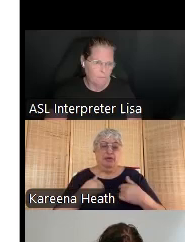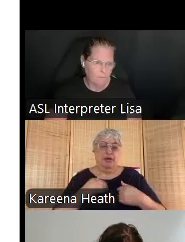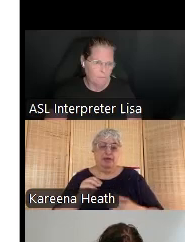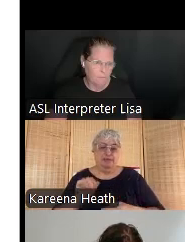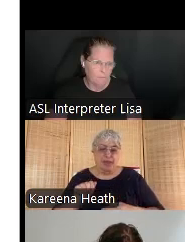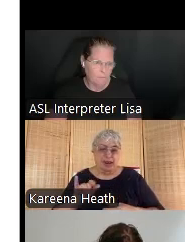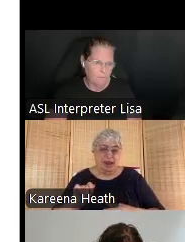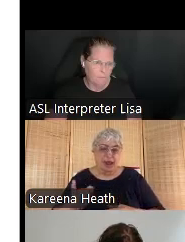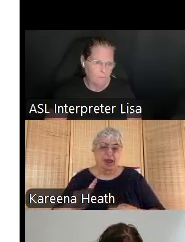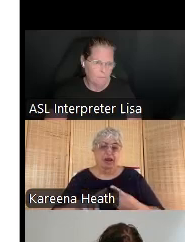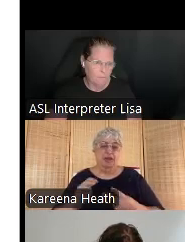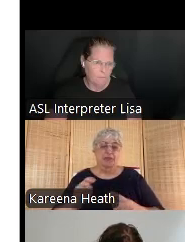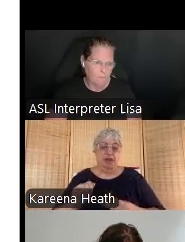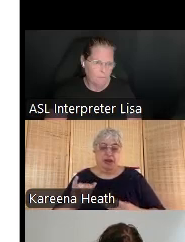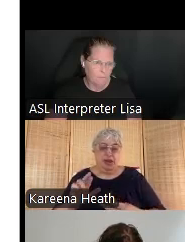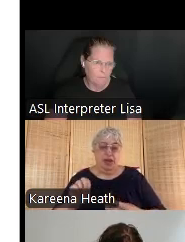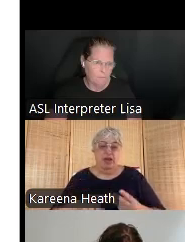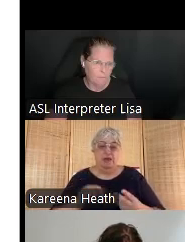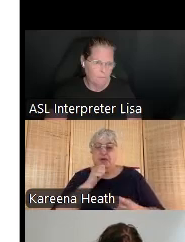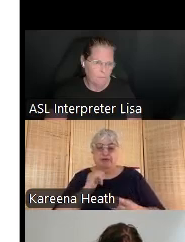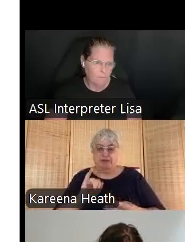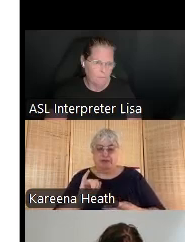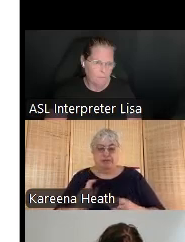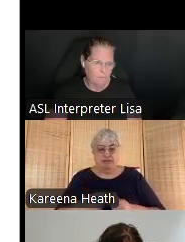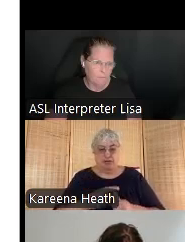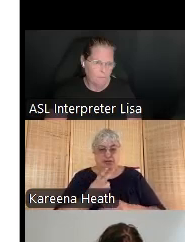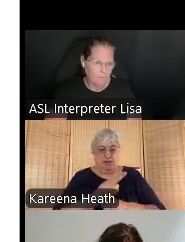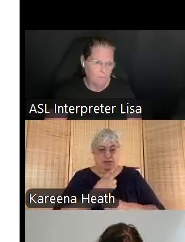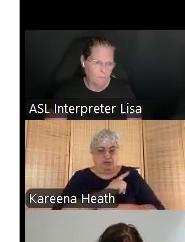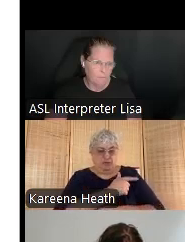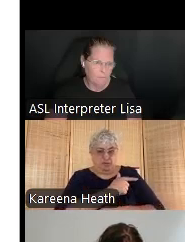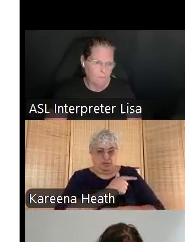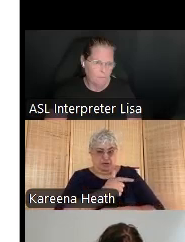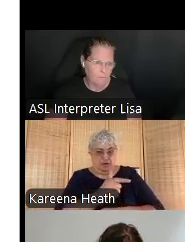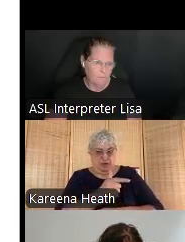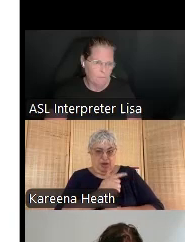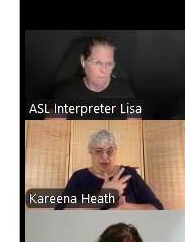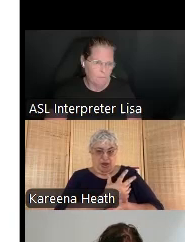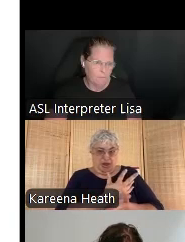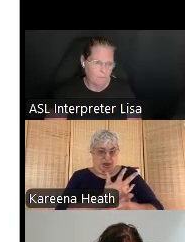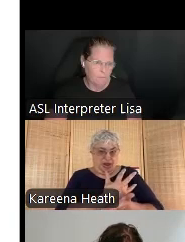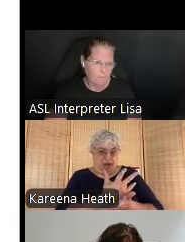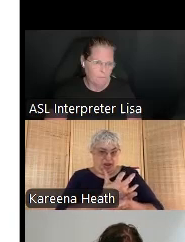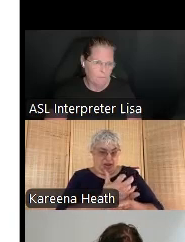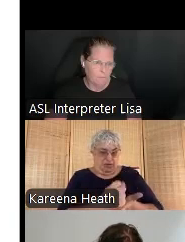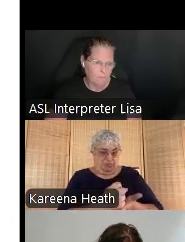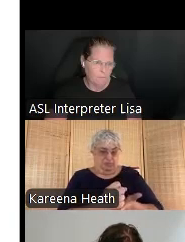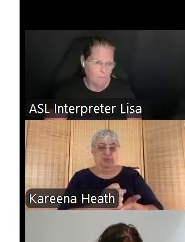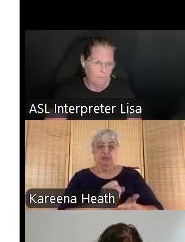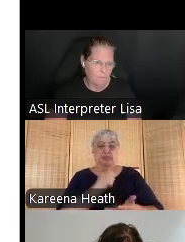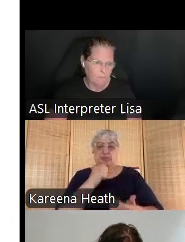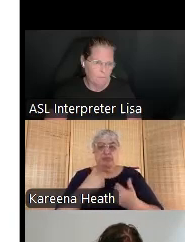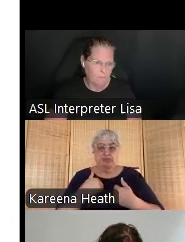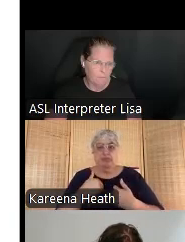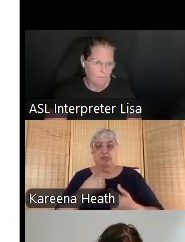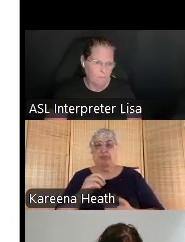private insurance, that would be used first. And if it is a service that they need that is not provided through whatever kind of